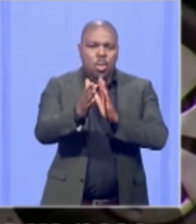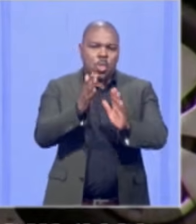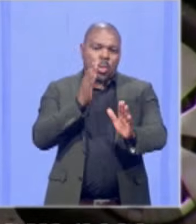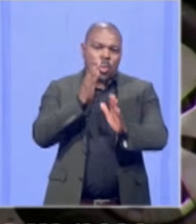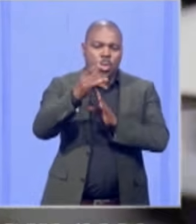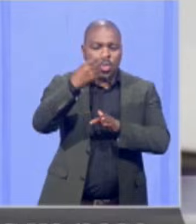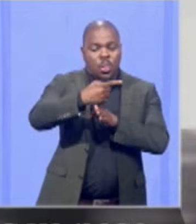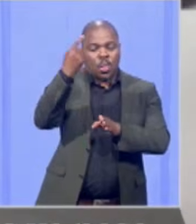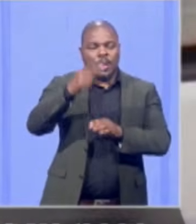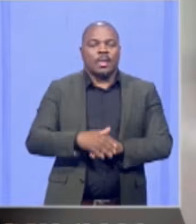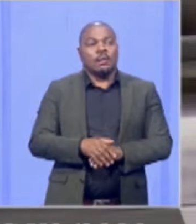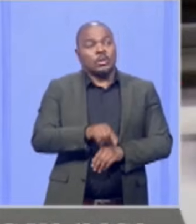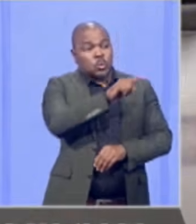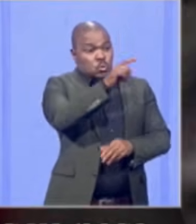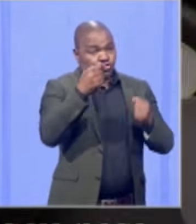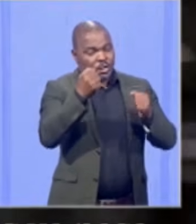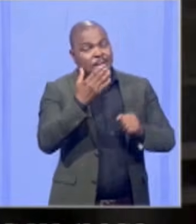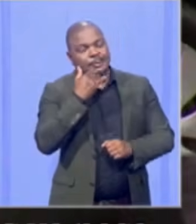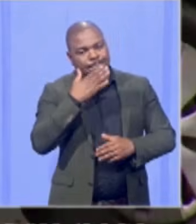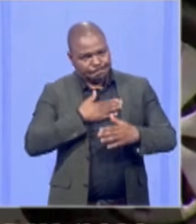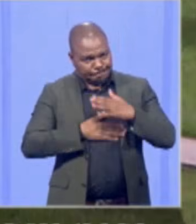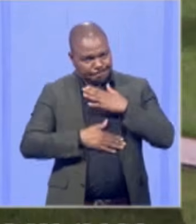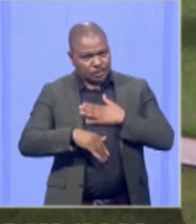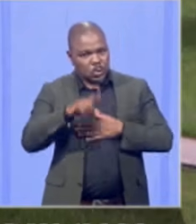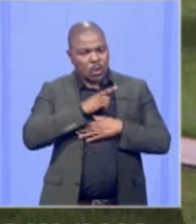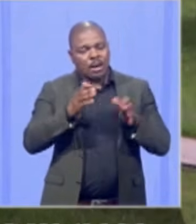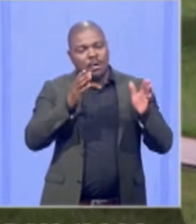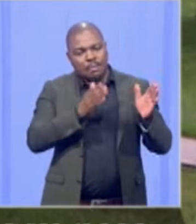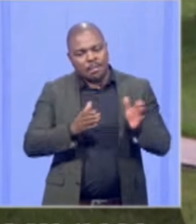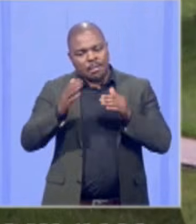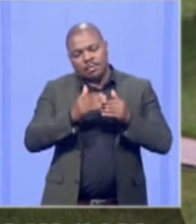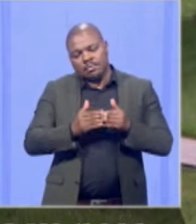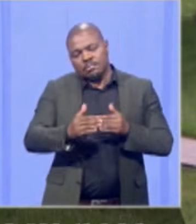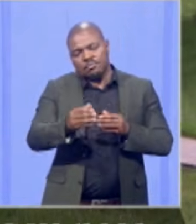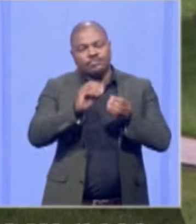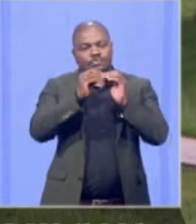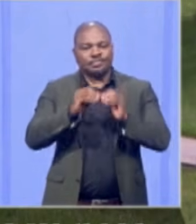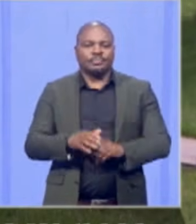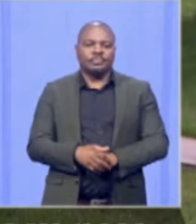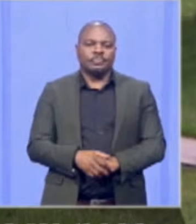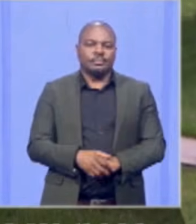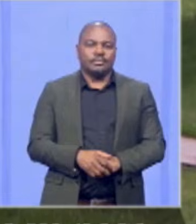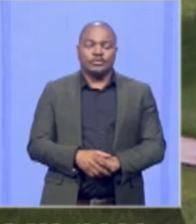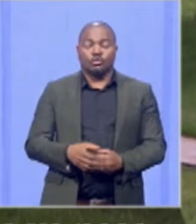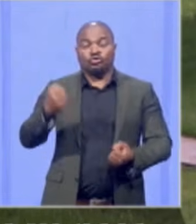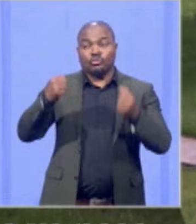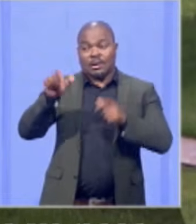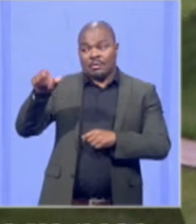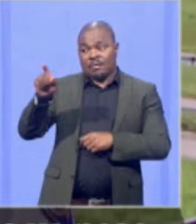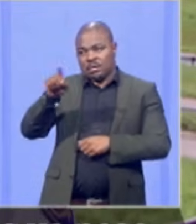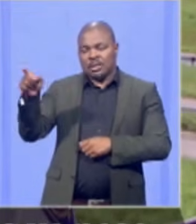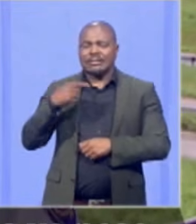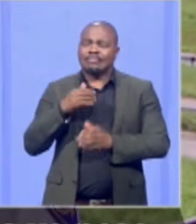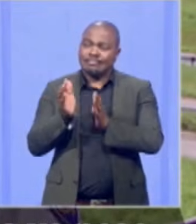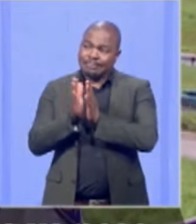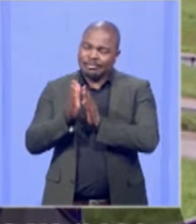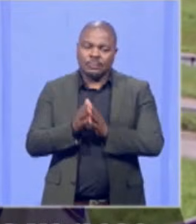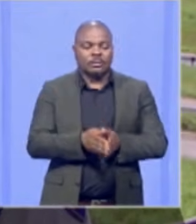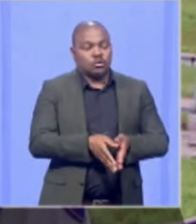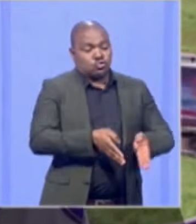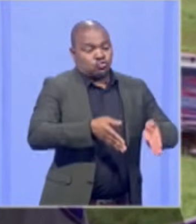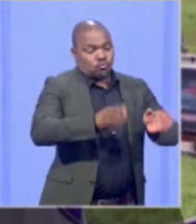ba kopile go nna le bopelotelele jaaka dipaakanyo di tsweletse mo N3. So we like to urge the drivers to adhere to all the rules of the